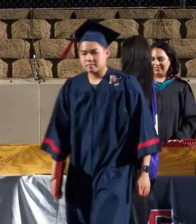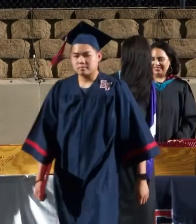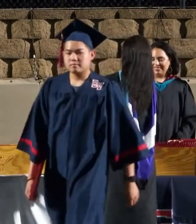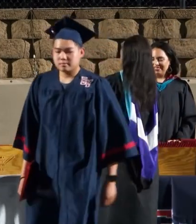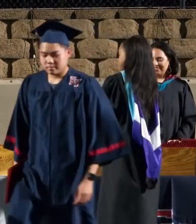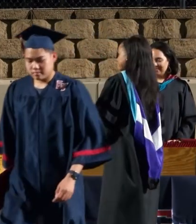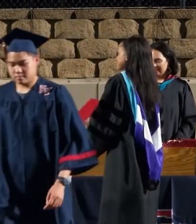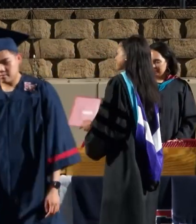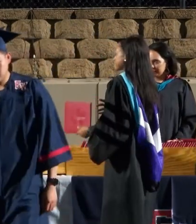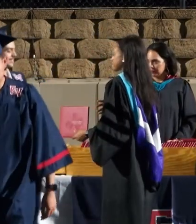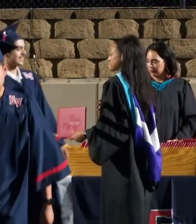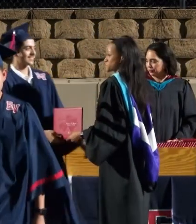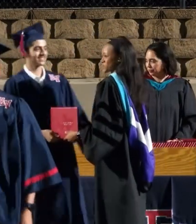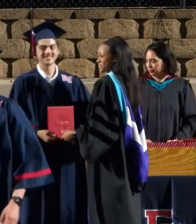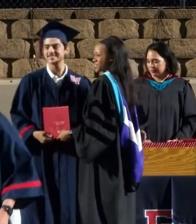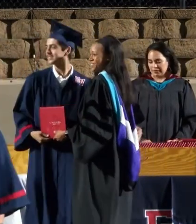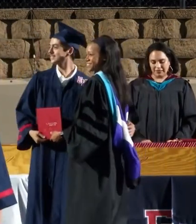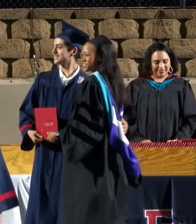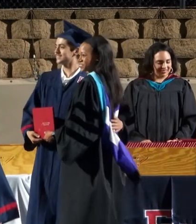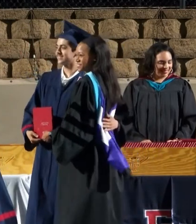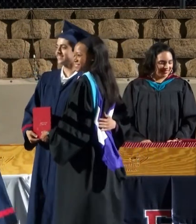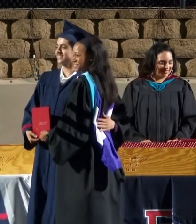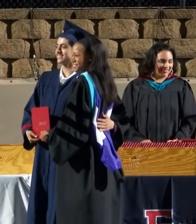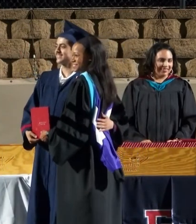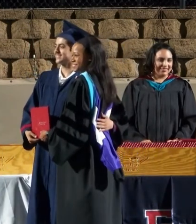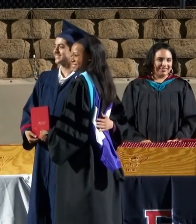Jada Latia Holmes.